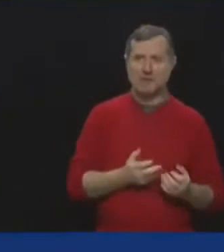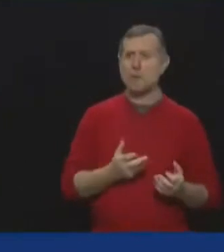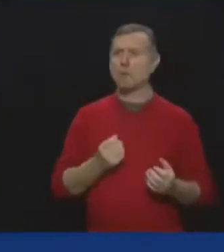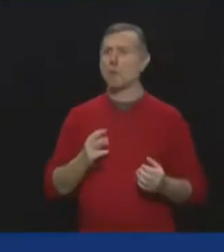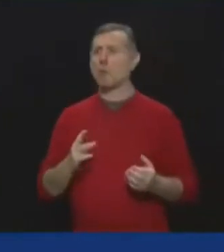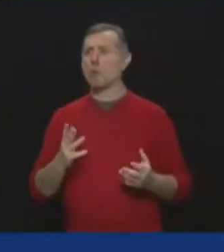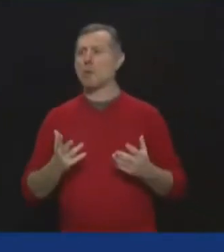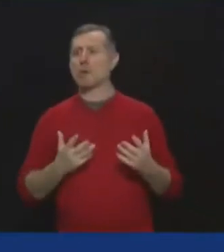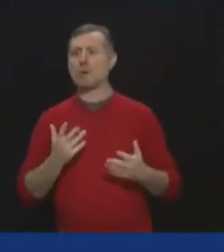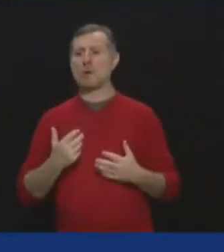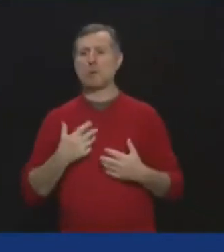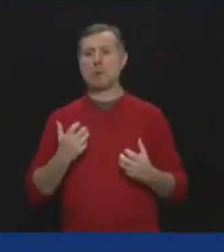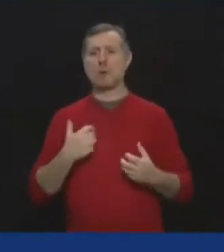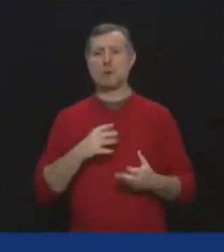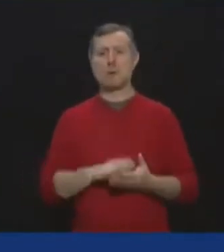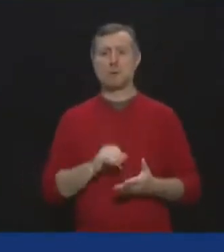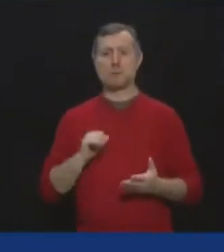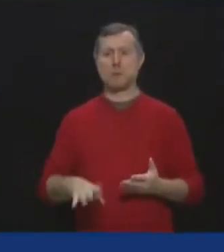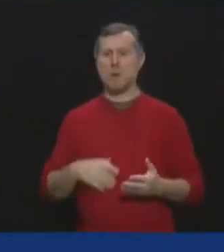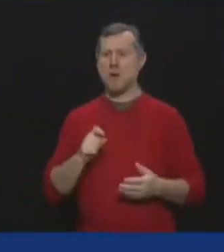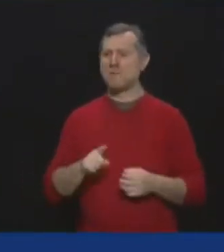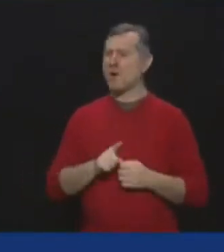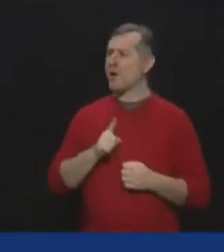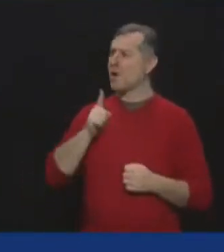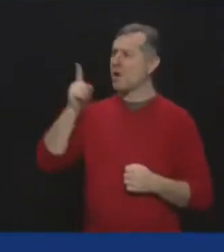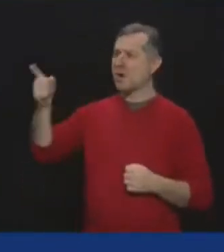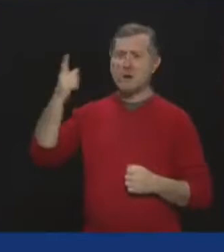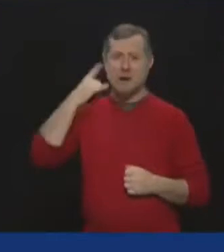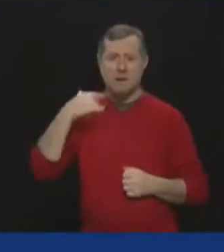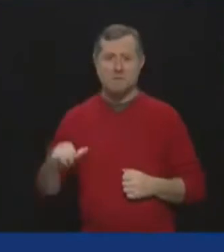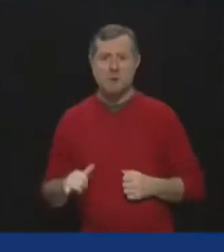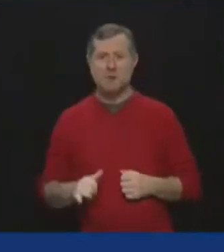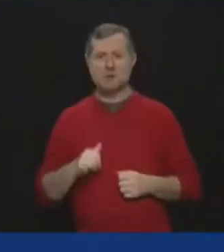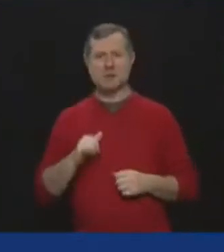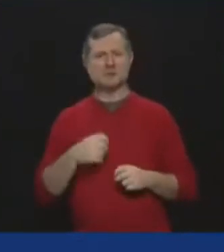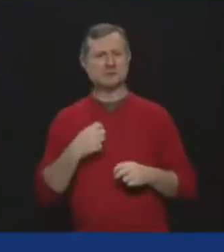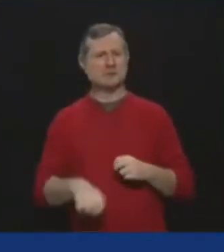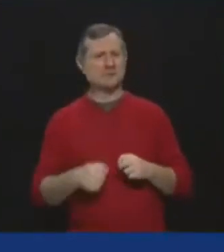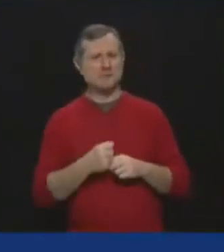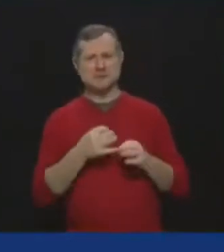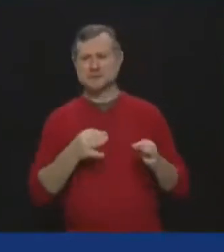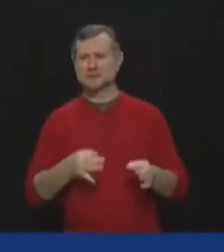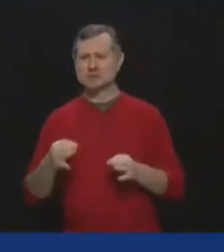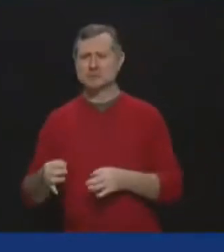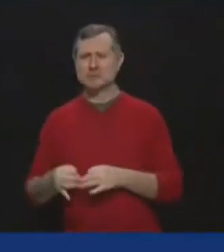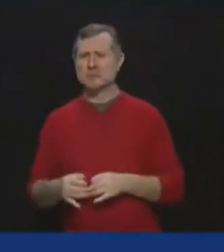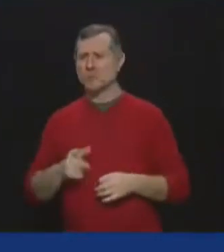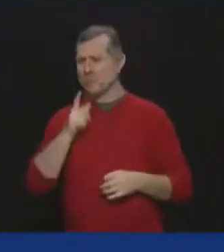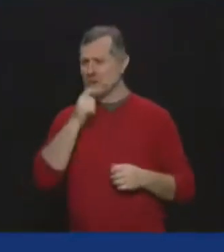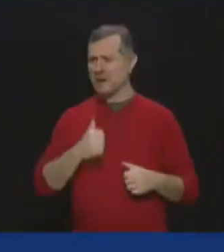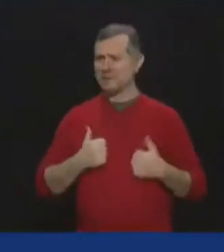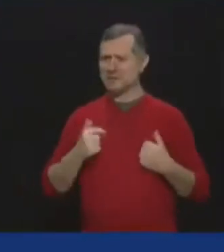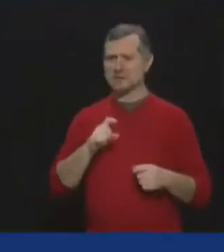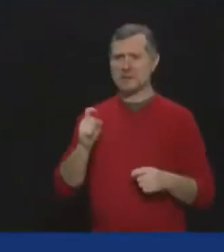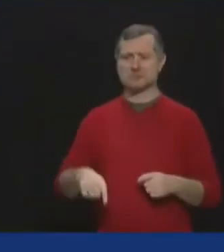California? These are the very difficult decisions that people in Texas are making.